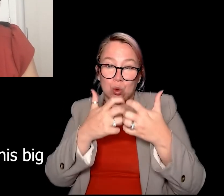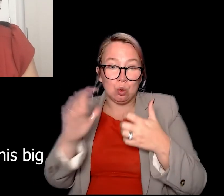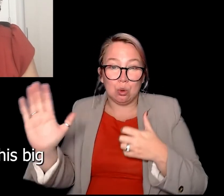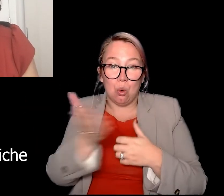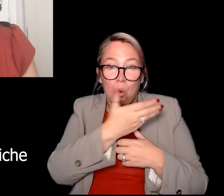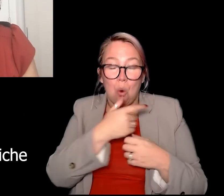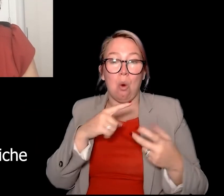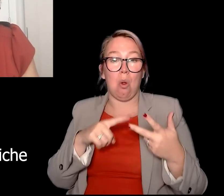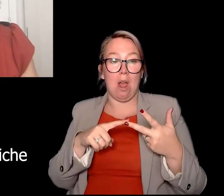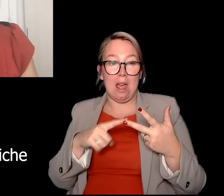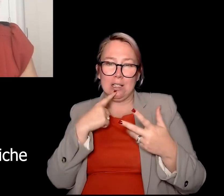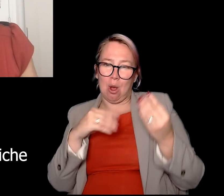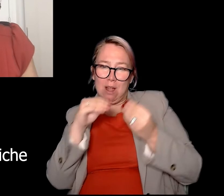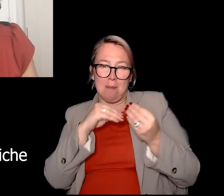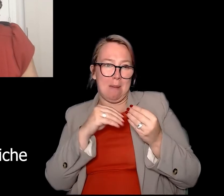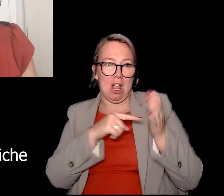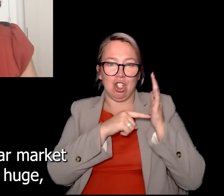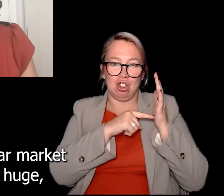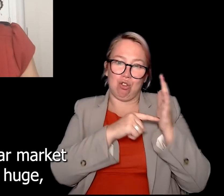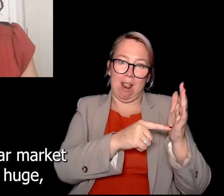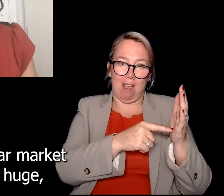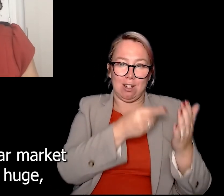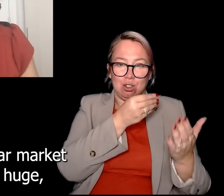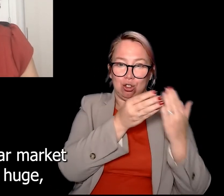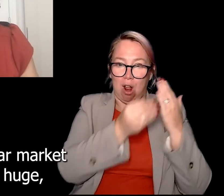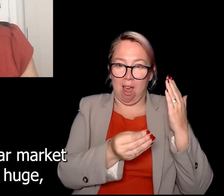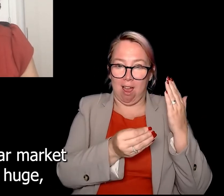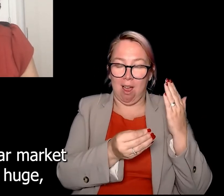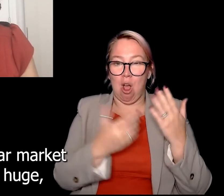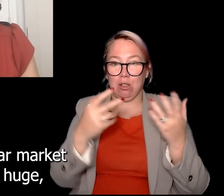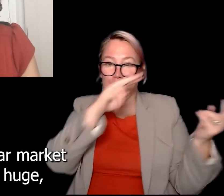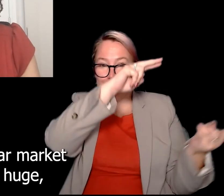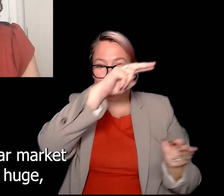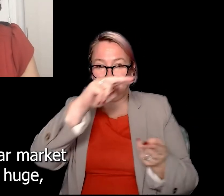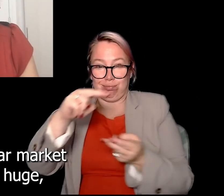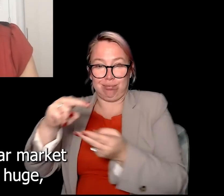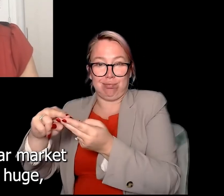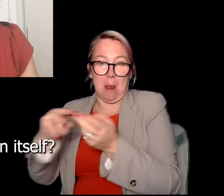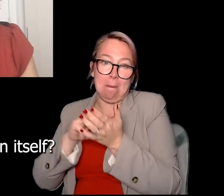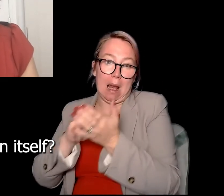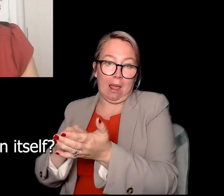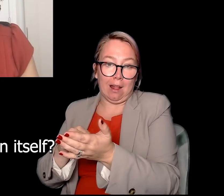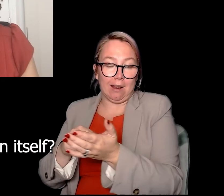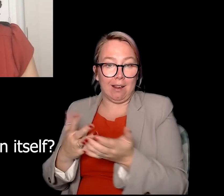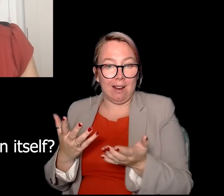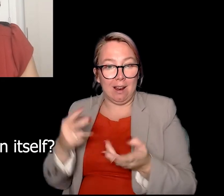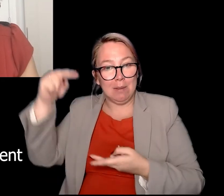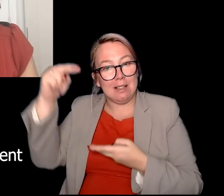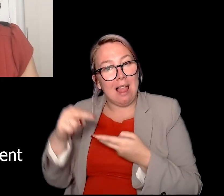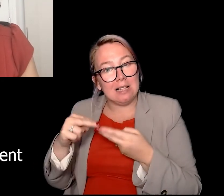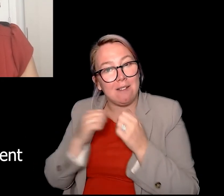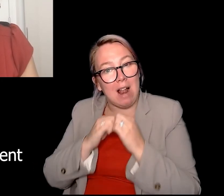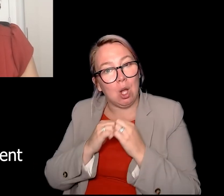because the product or thing might be niche, and that's fine. It might move from a $1 trillion market to a $100 billion market, still huge, but do you know what I mean? In